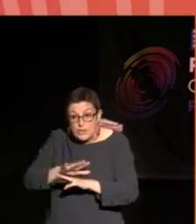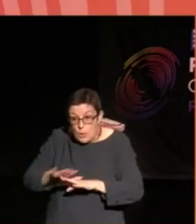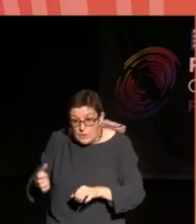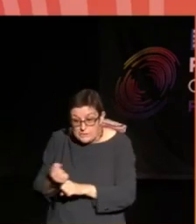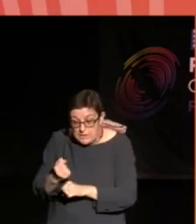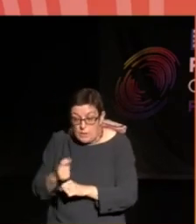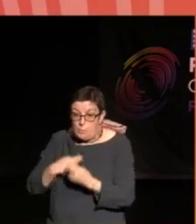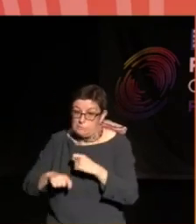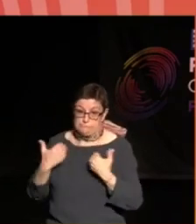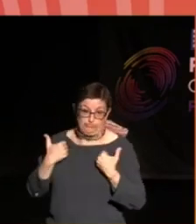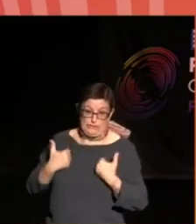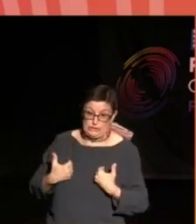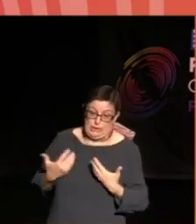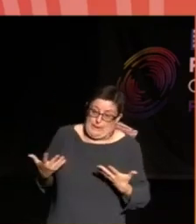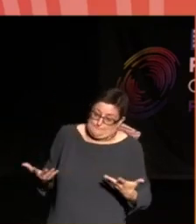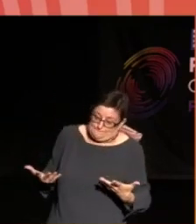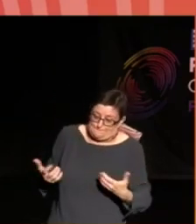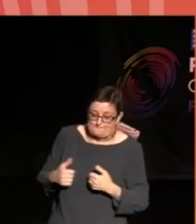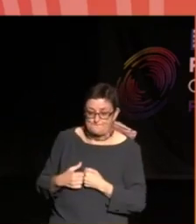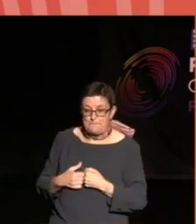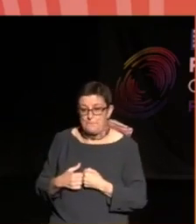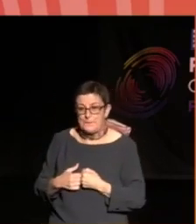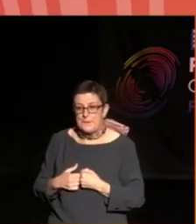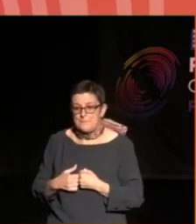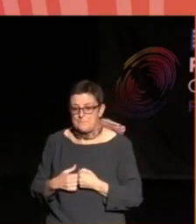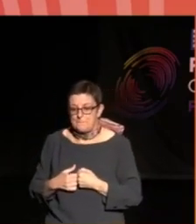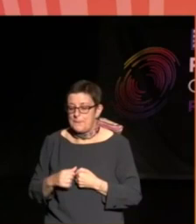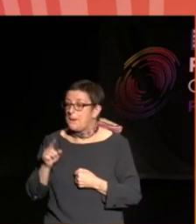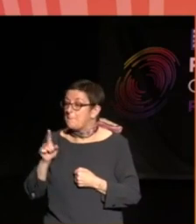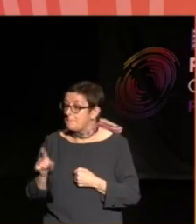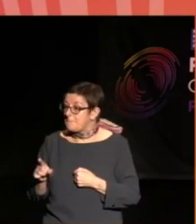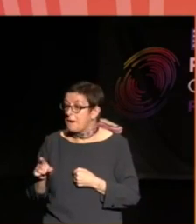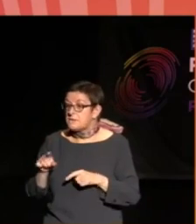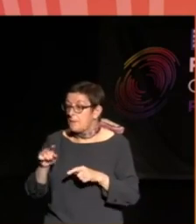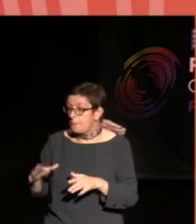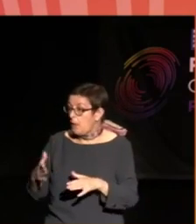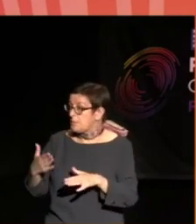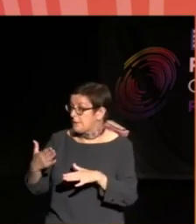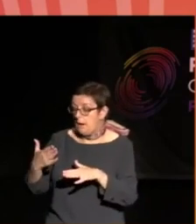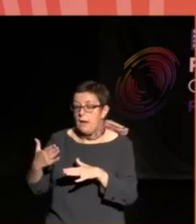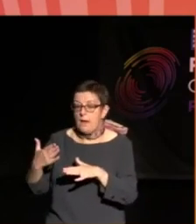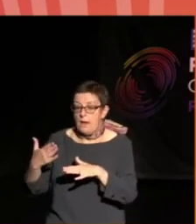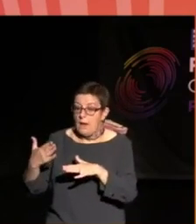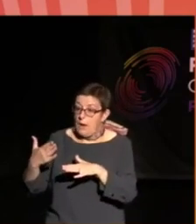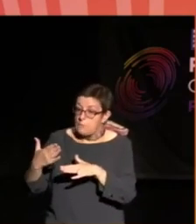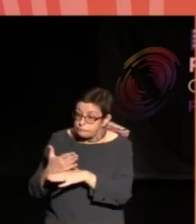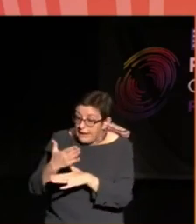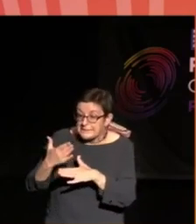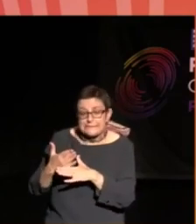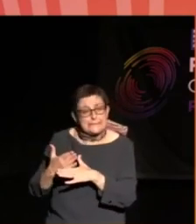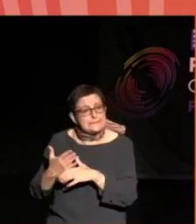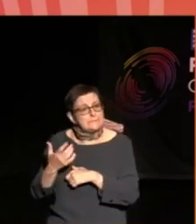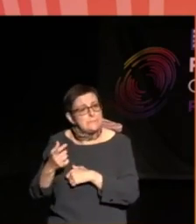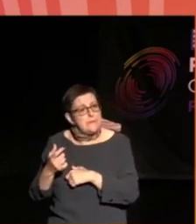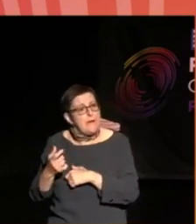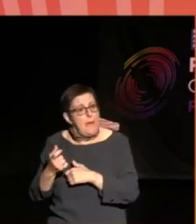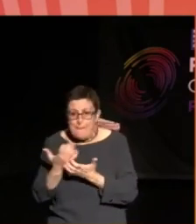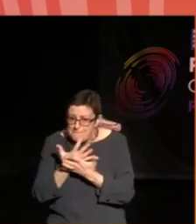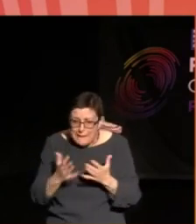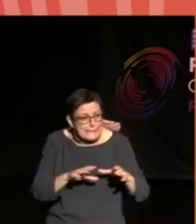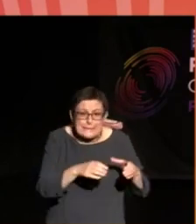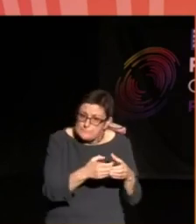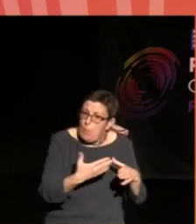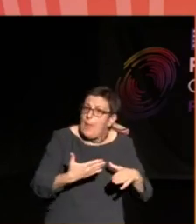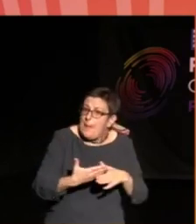that. You know, I think that those sorts of practices are a part of many businesses, many very